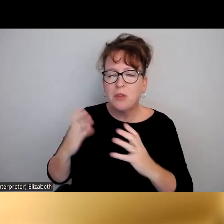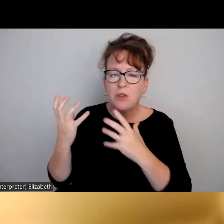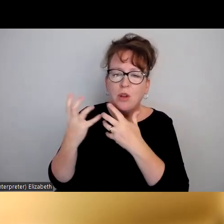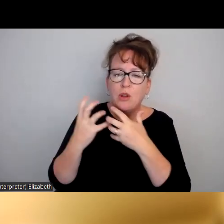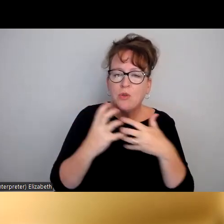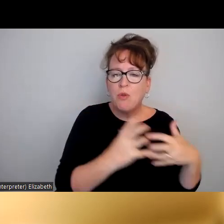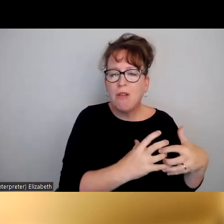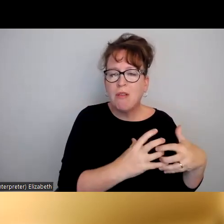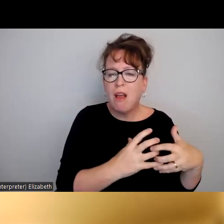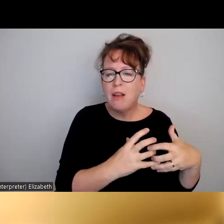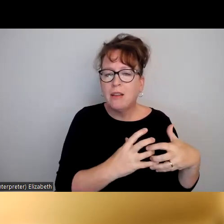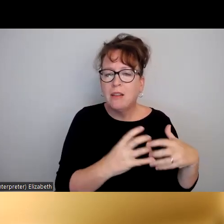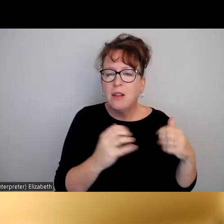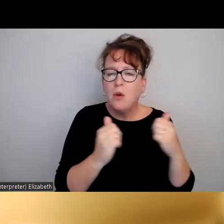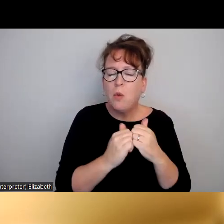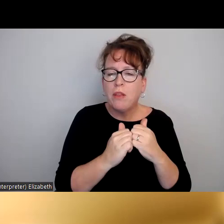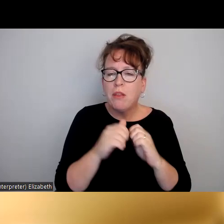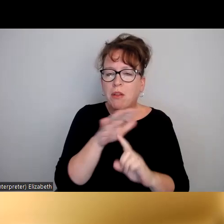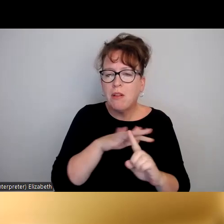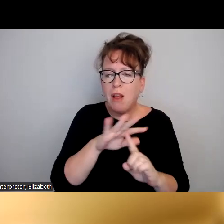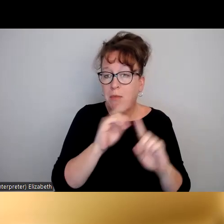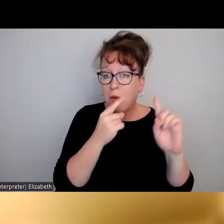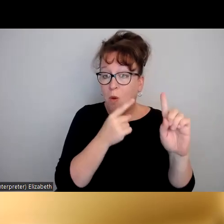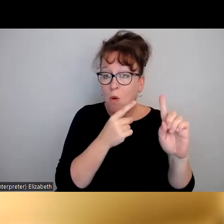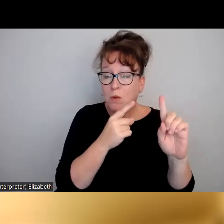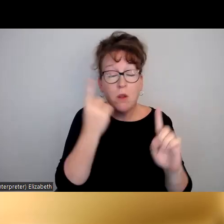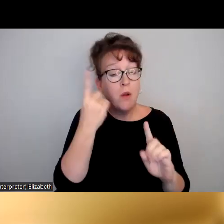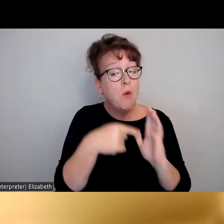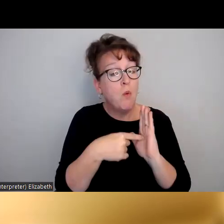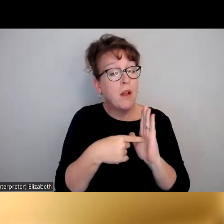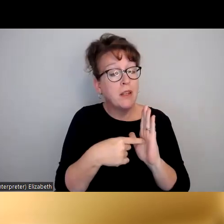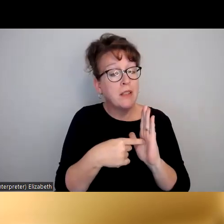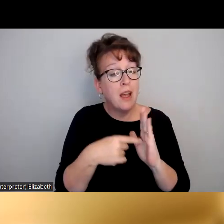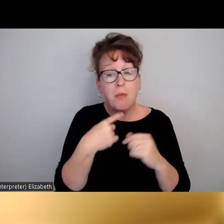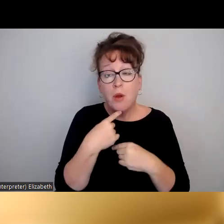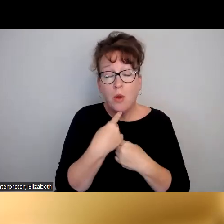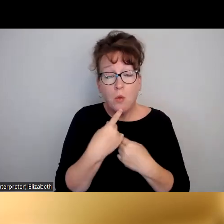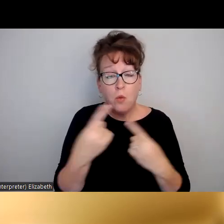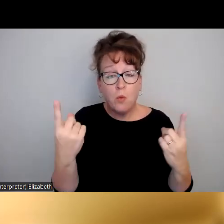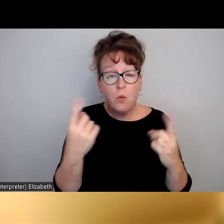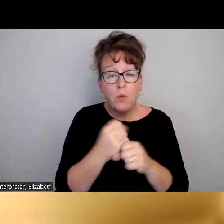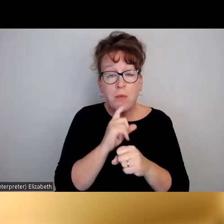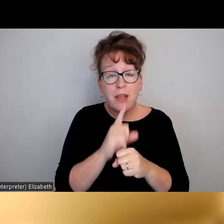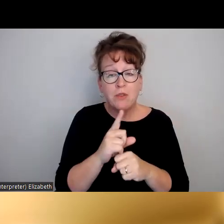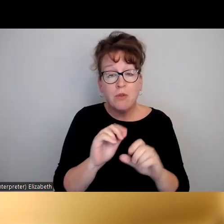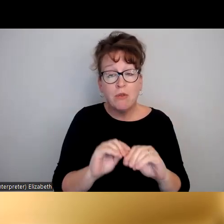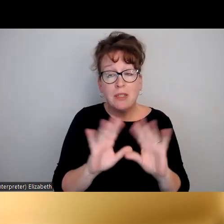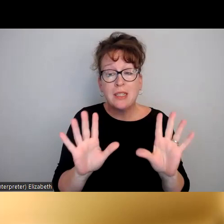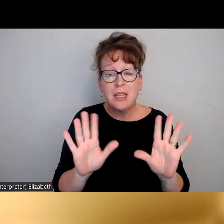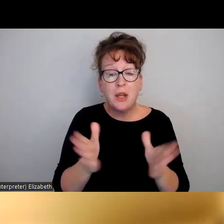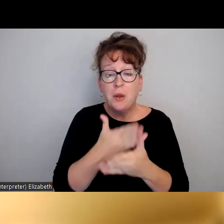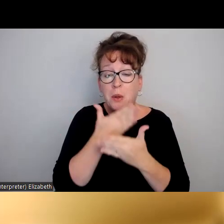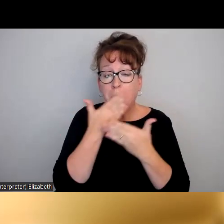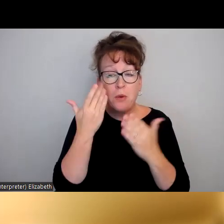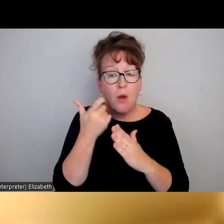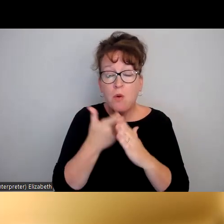with the climate goals of the Commonwealth. One example is we'll make it clear that no cost recovery for the marketing and promotion of